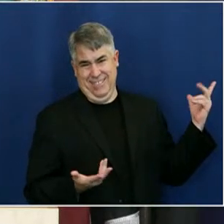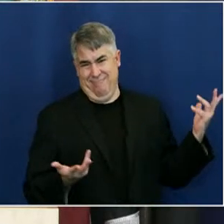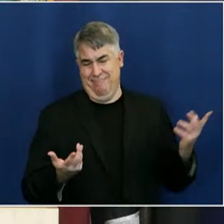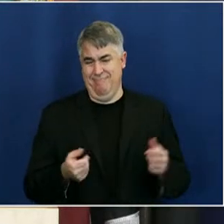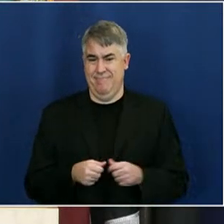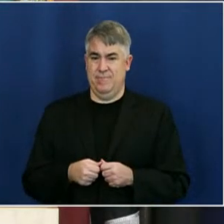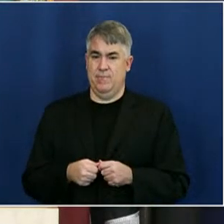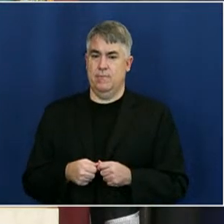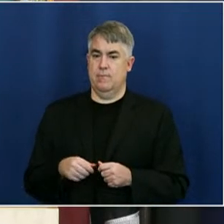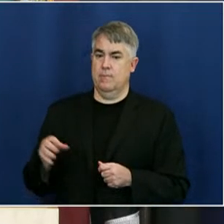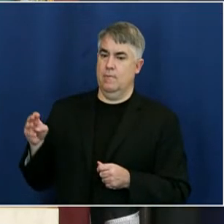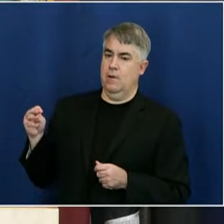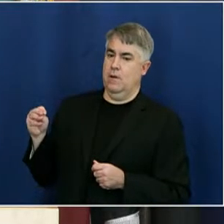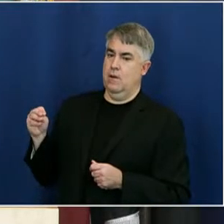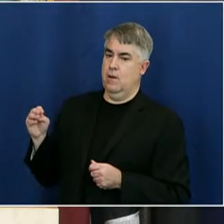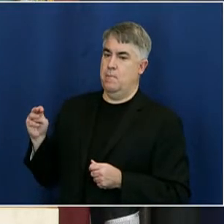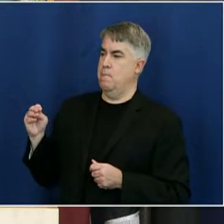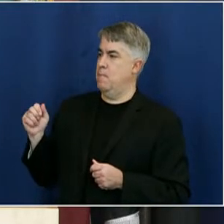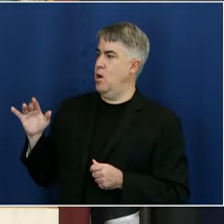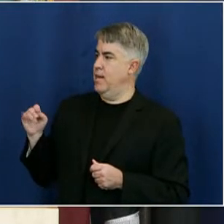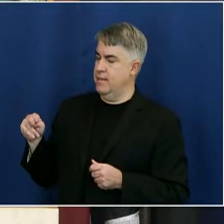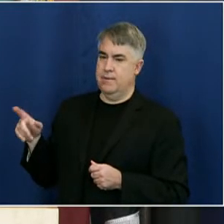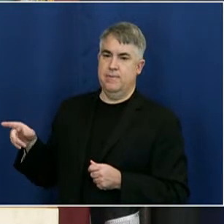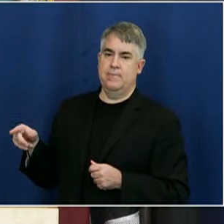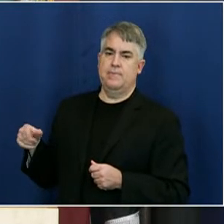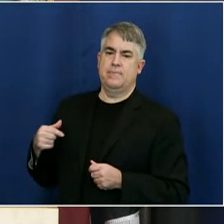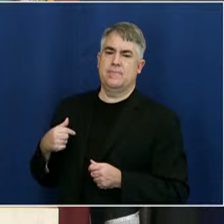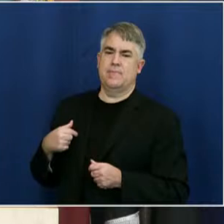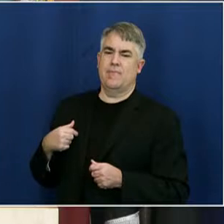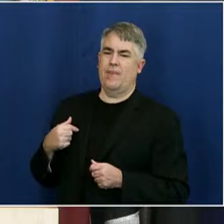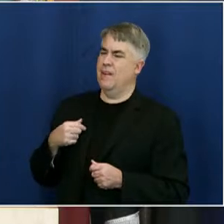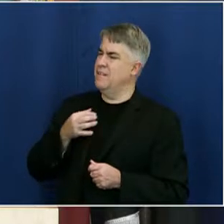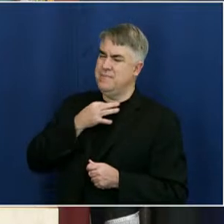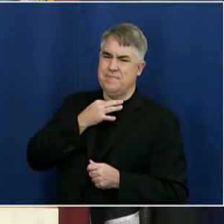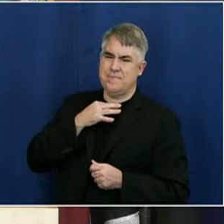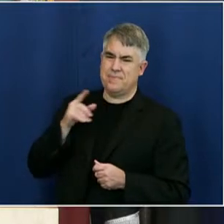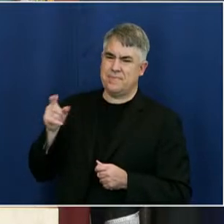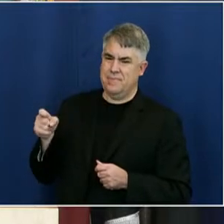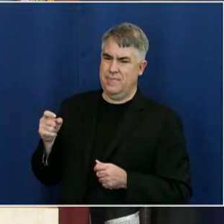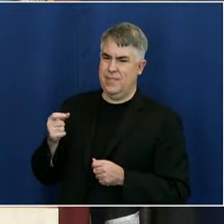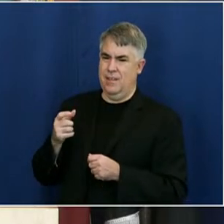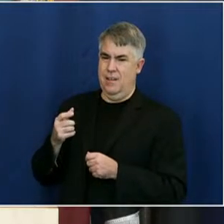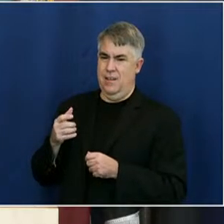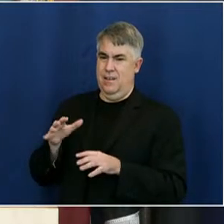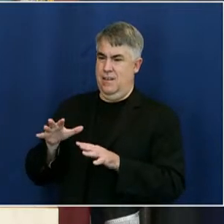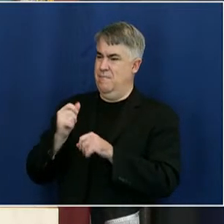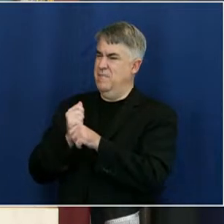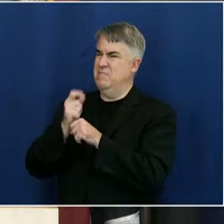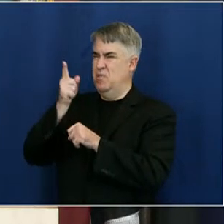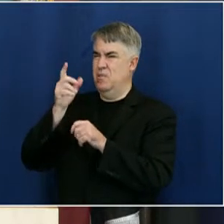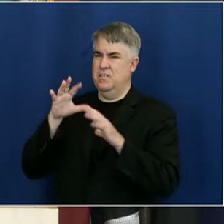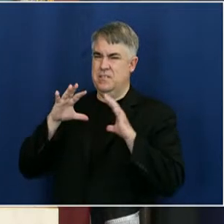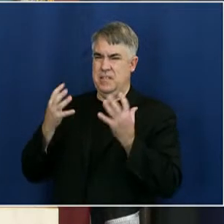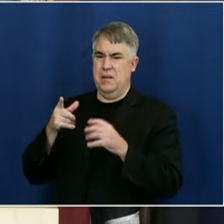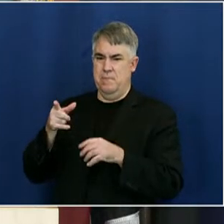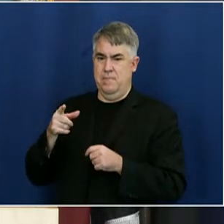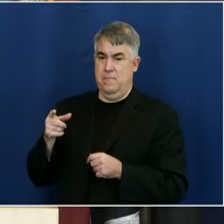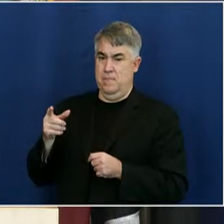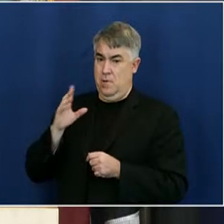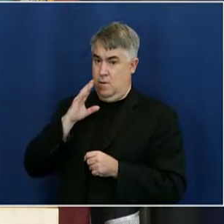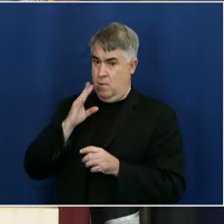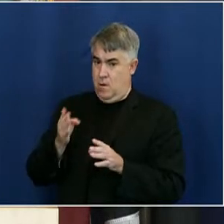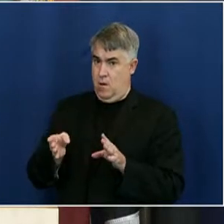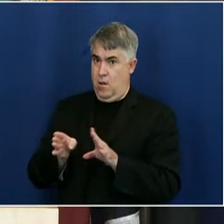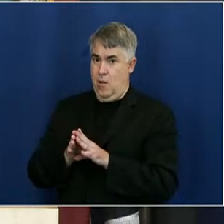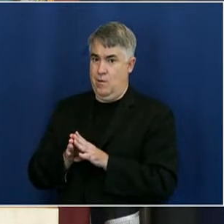Marilyn Hyder with Kogo Radio News. Can you update us on the Petco site? Will it remain, or is it moving or closing due to Padres